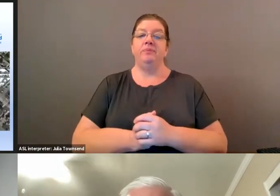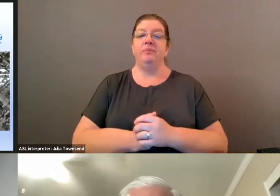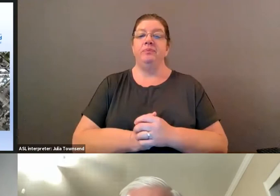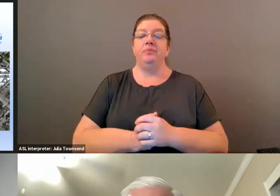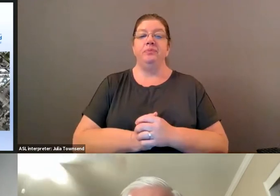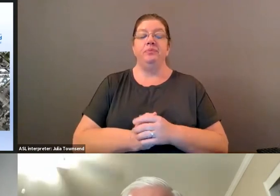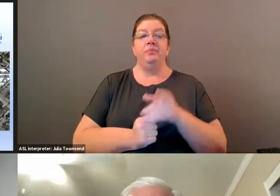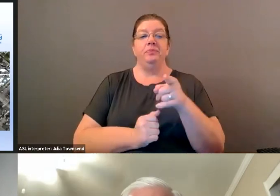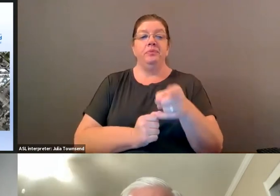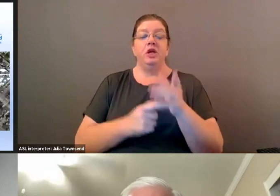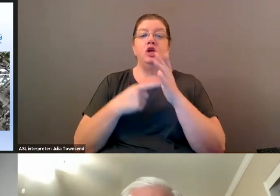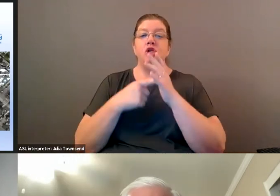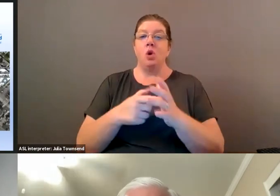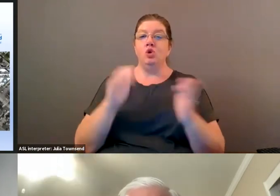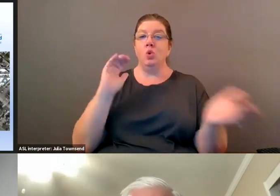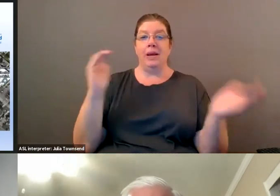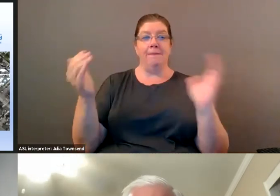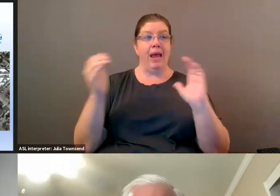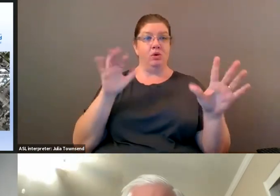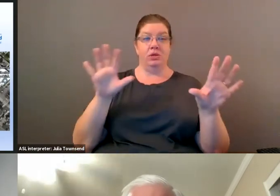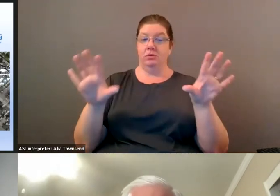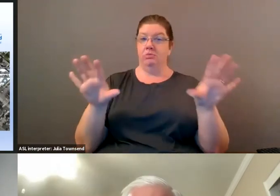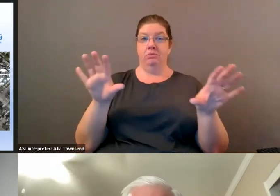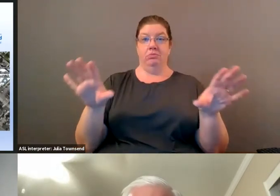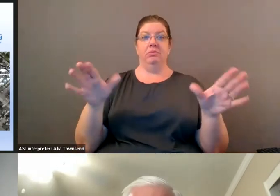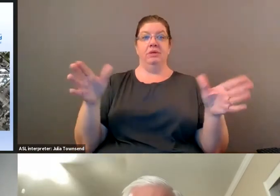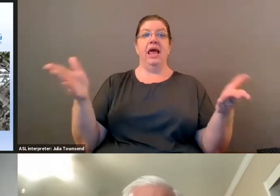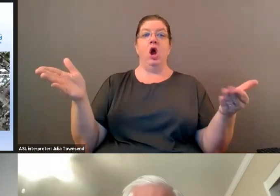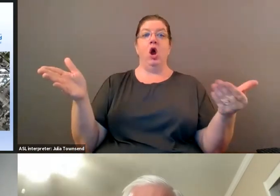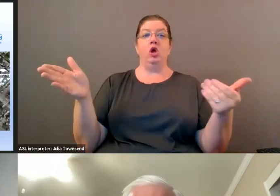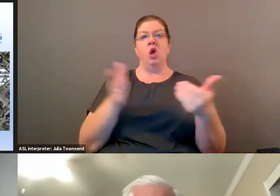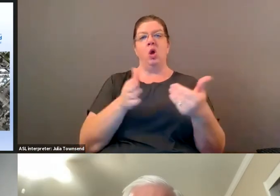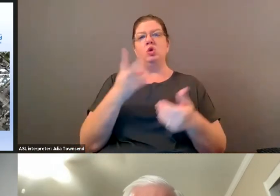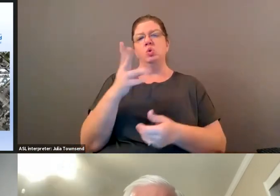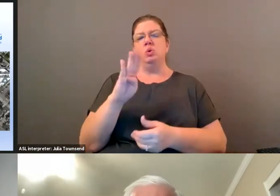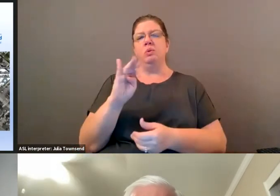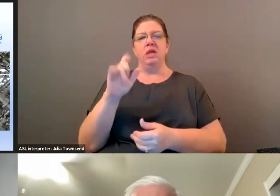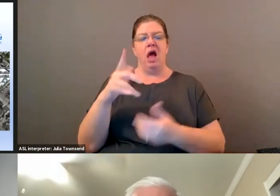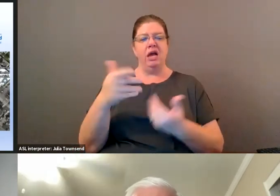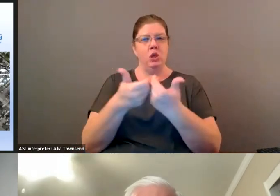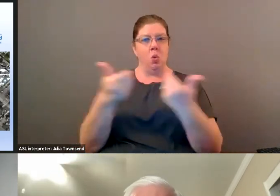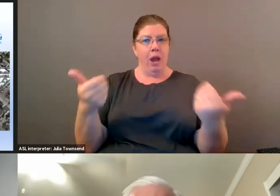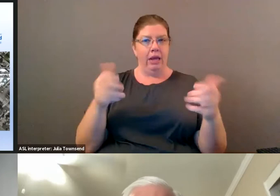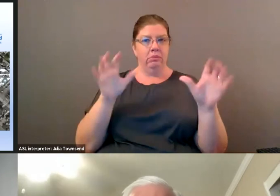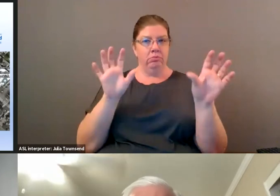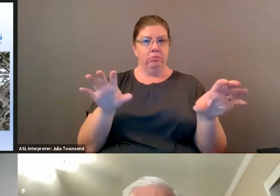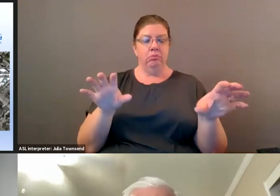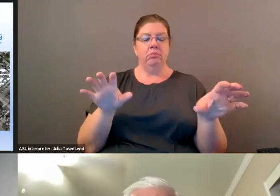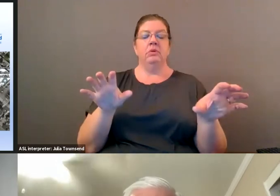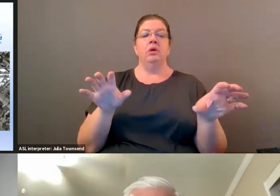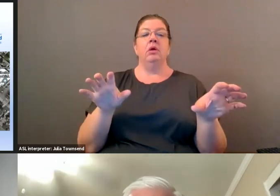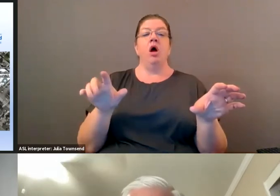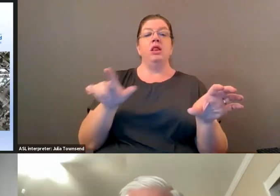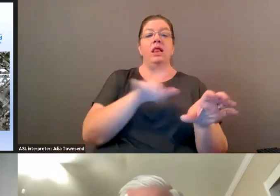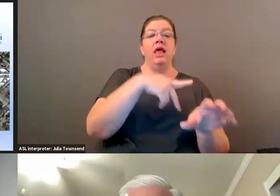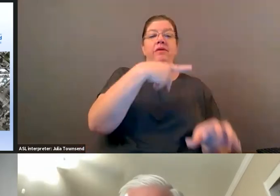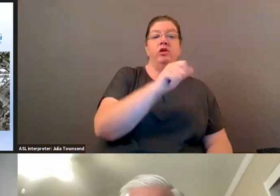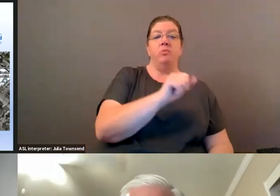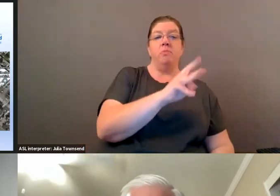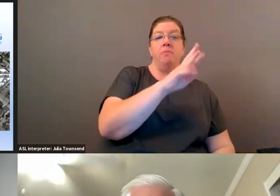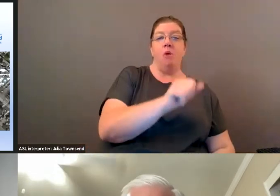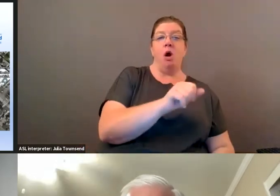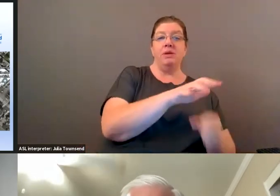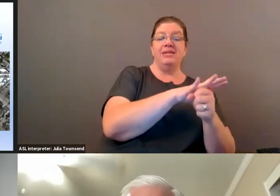This slide just shows you a comparison. They are very close together, a couple blocks away, but you can see that on the left, the Parma site is just